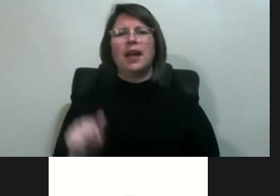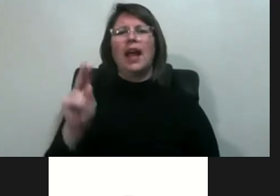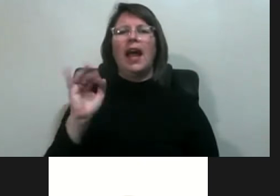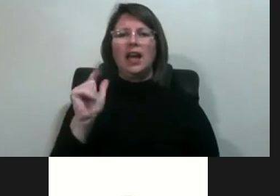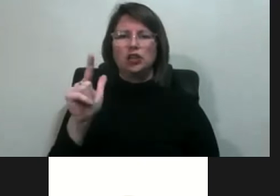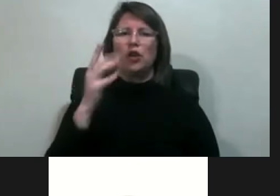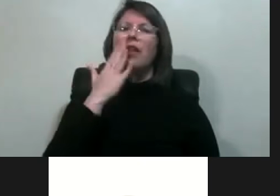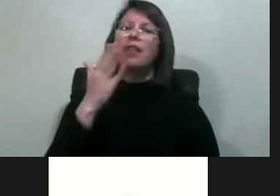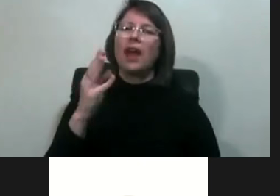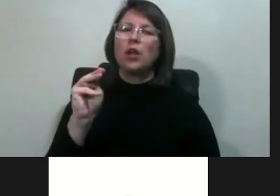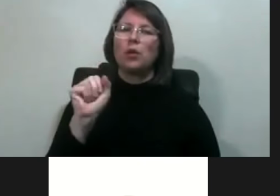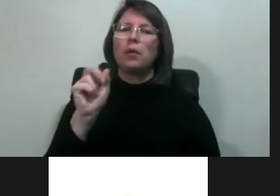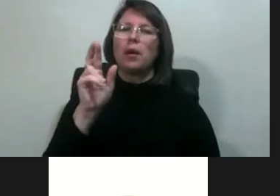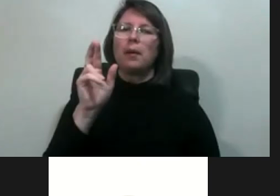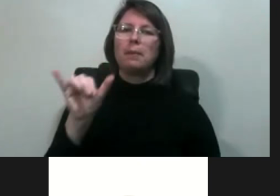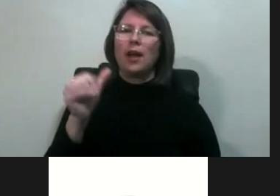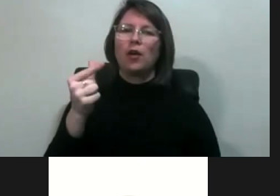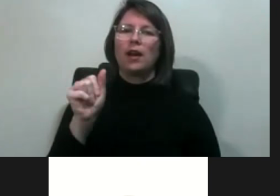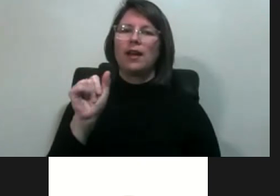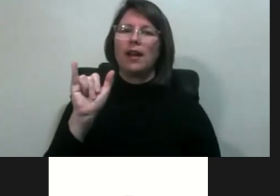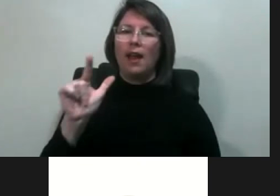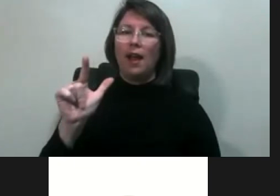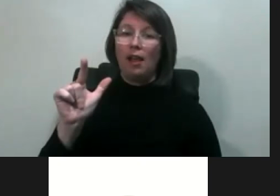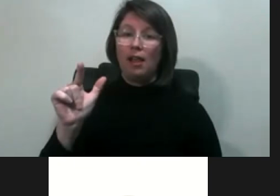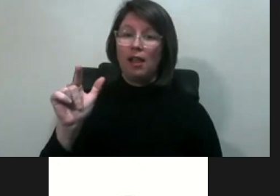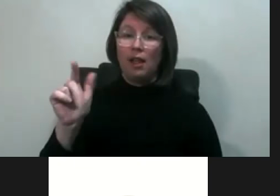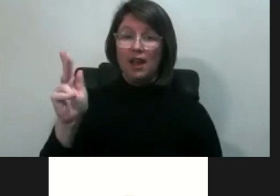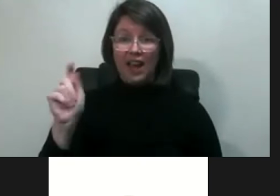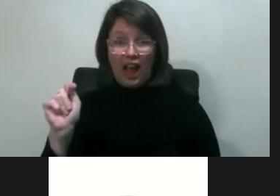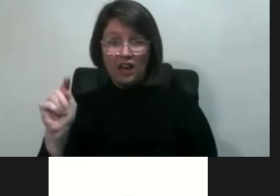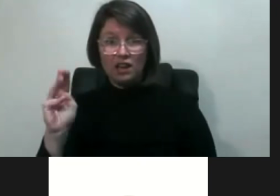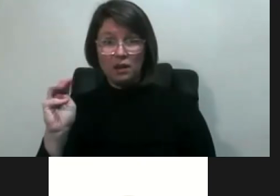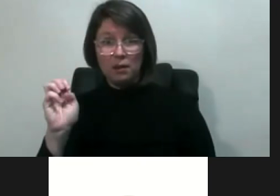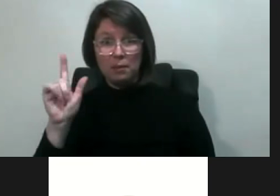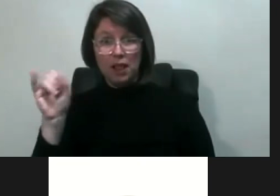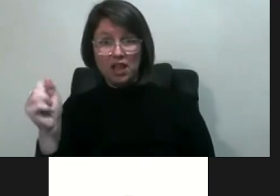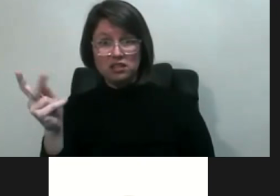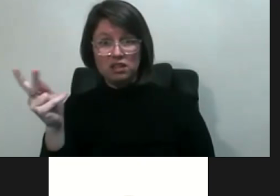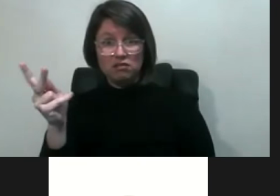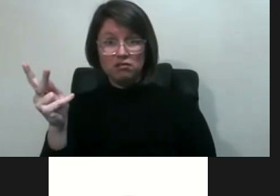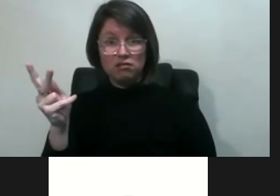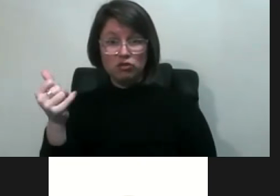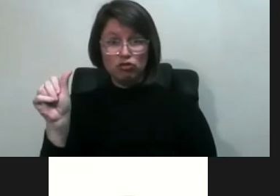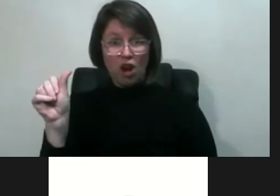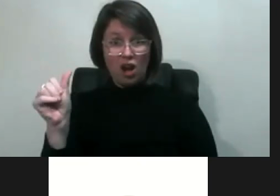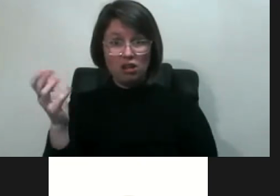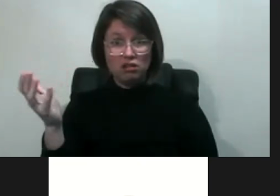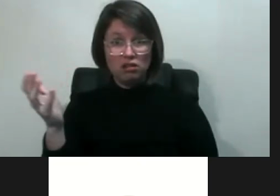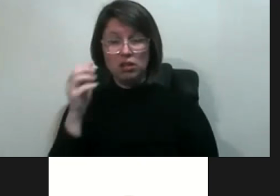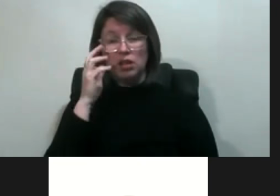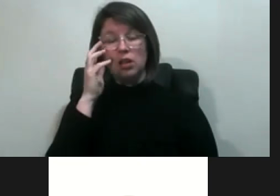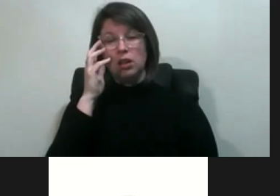Thank you, Mary Gail. Kat or Melissa, could you guys take a sec to try and answer that?